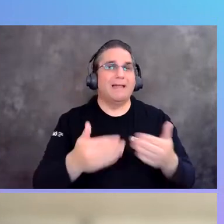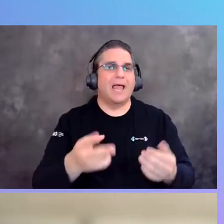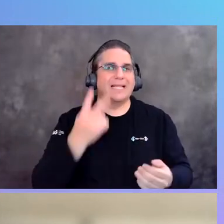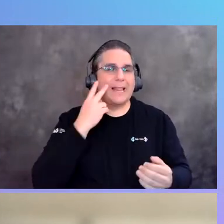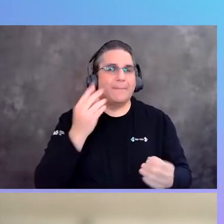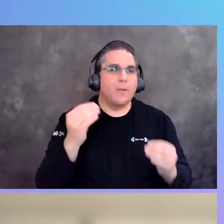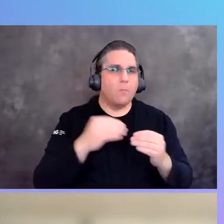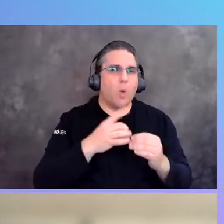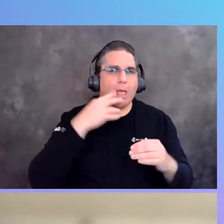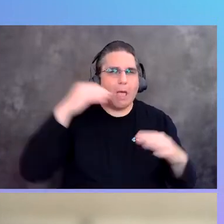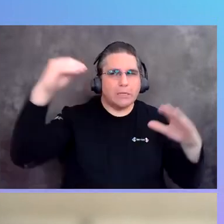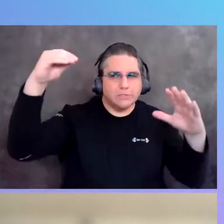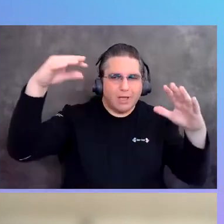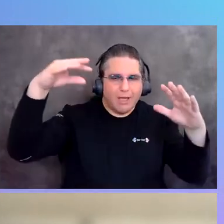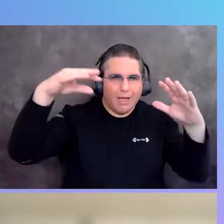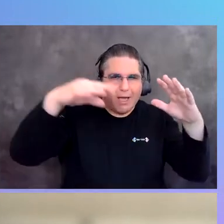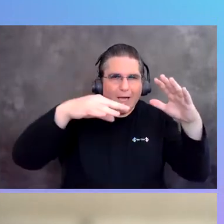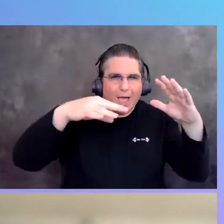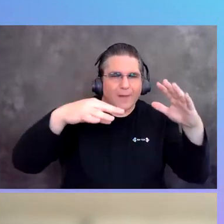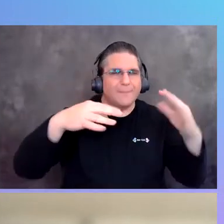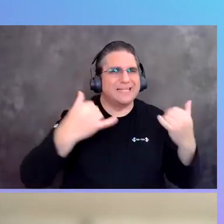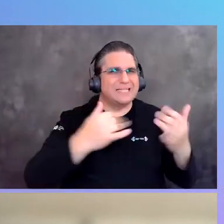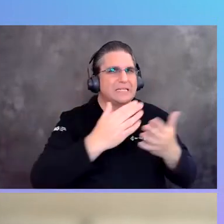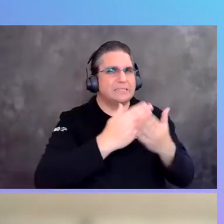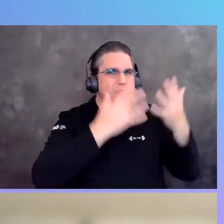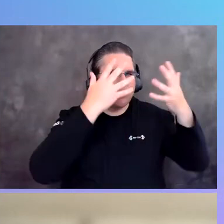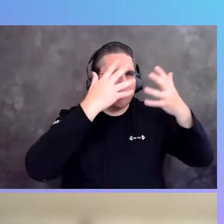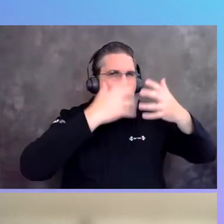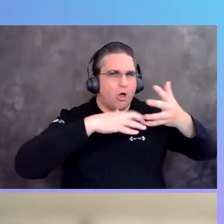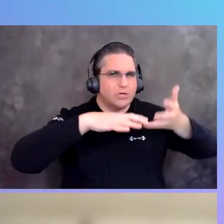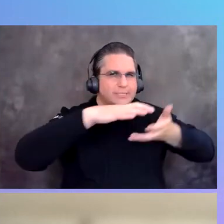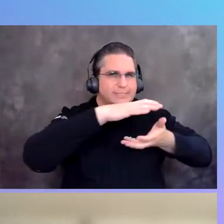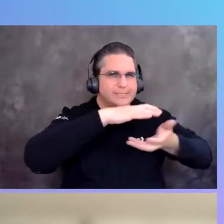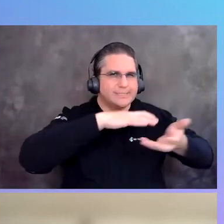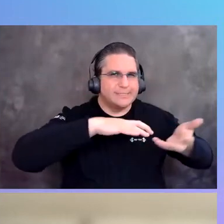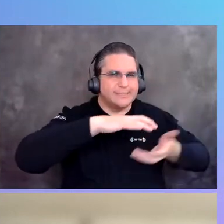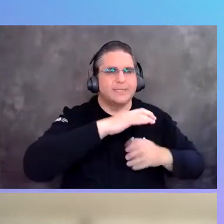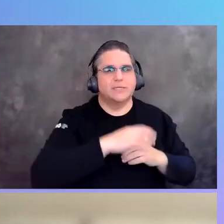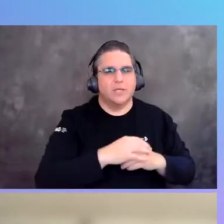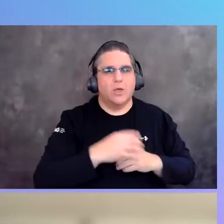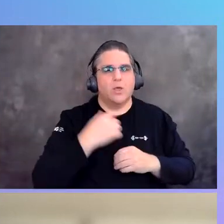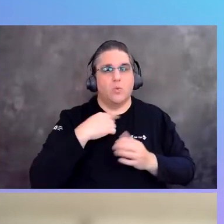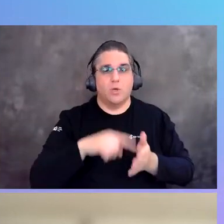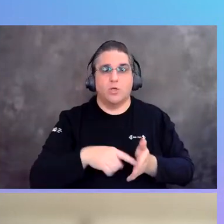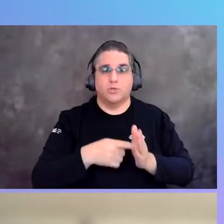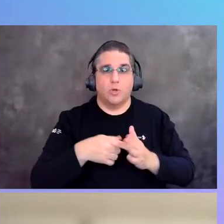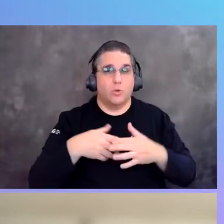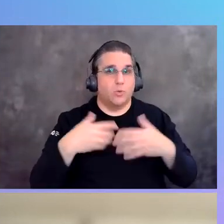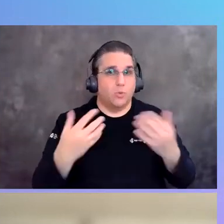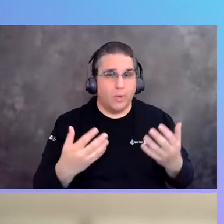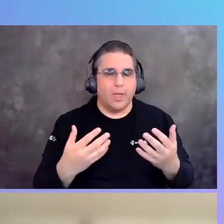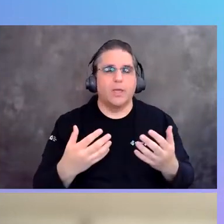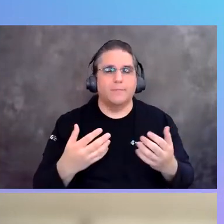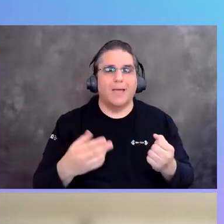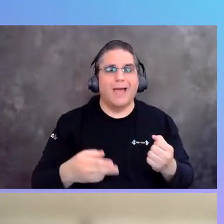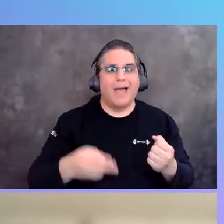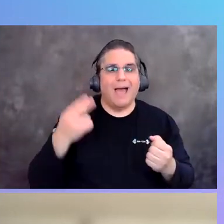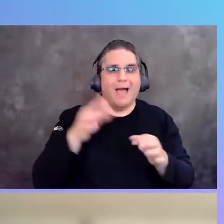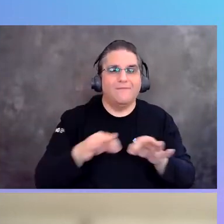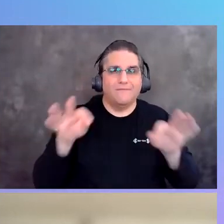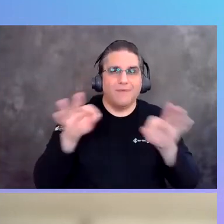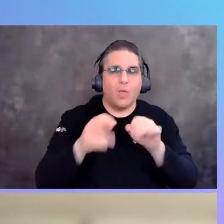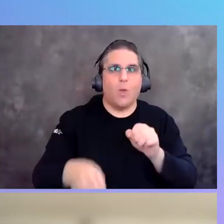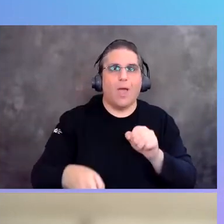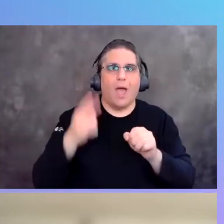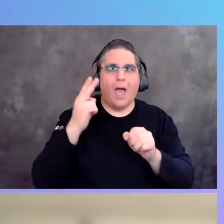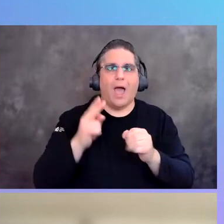some swell. So we started off focusing on the high value, high traffic journeys in the UK. So the idea